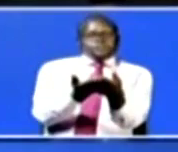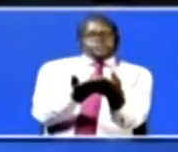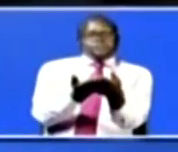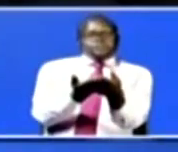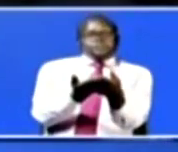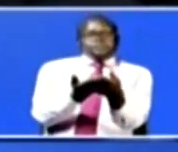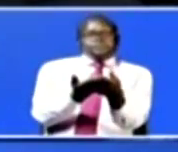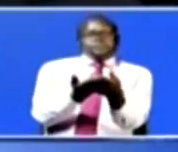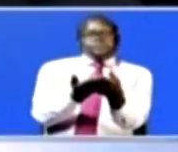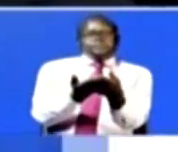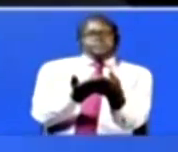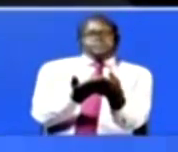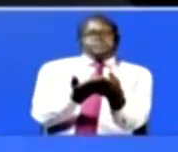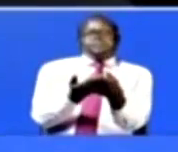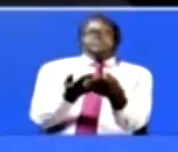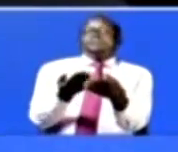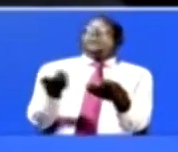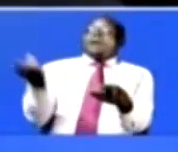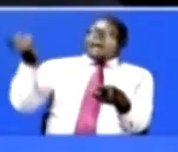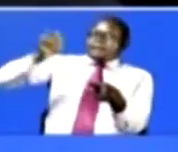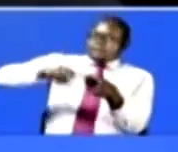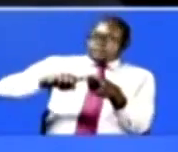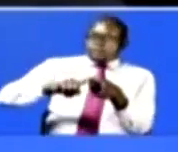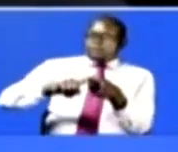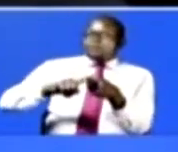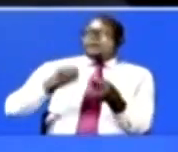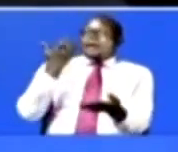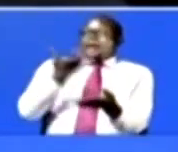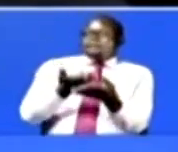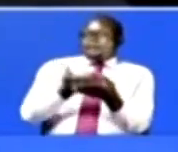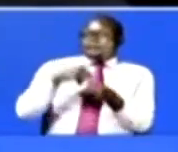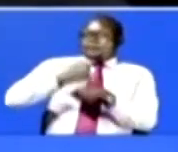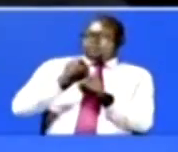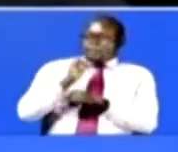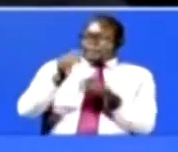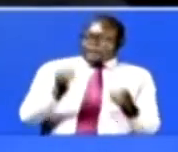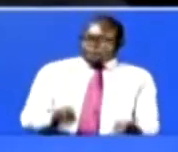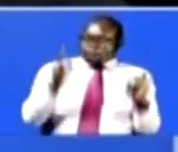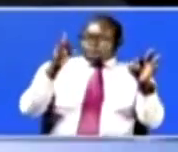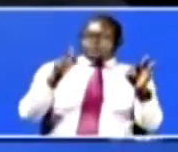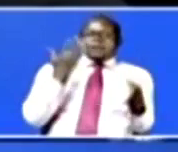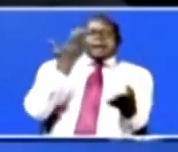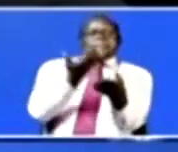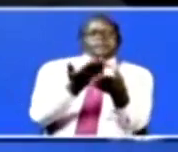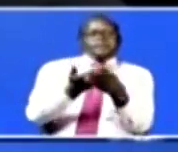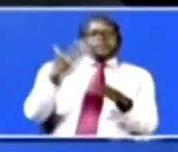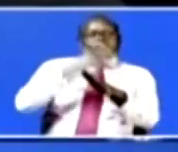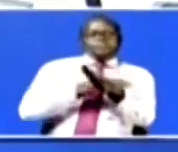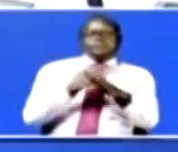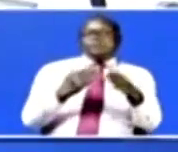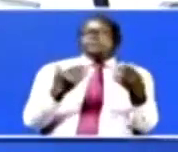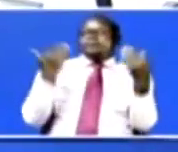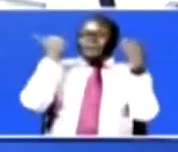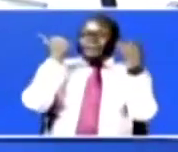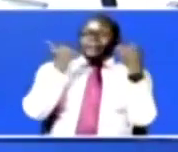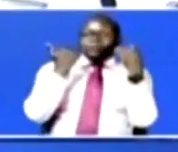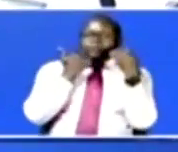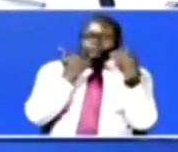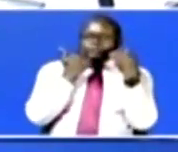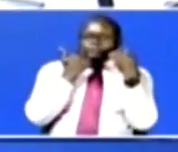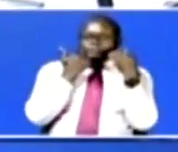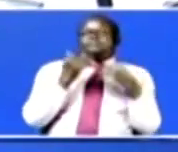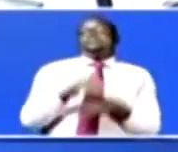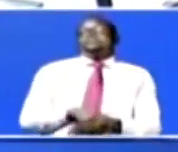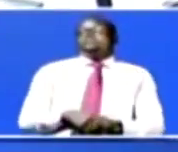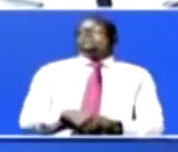admit additional evidence. Did you make that formal application before the Court of Appeal? Upande wa